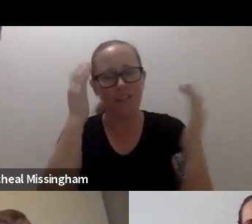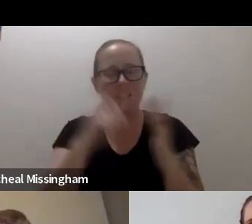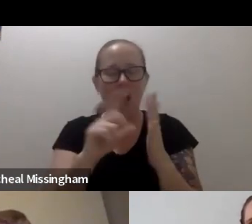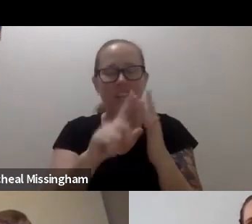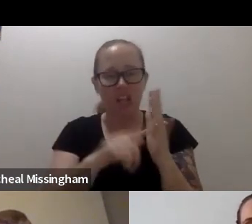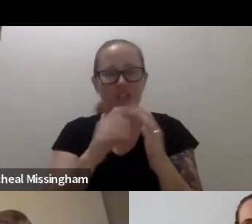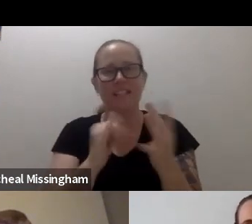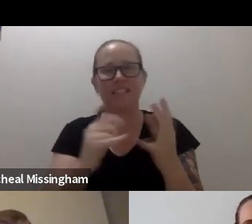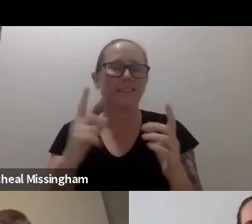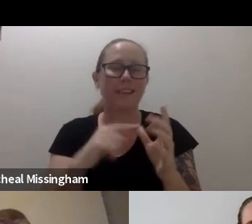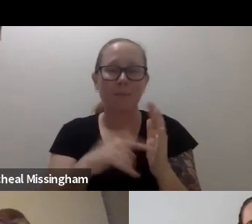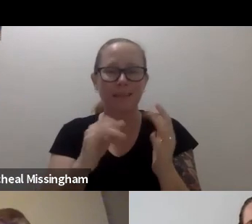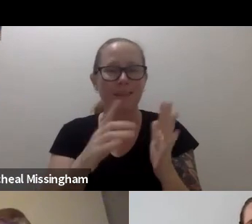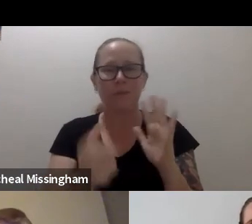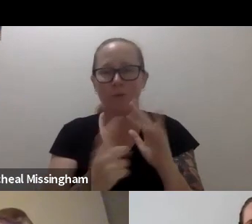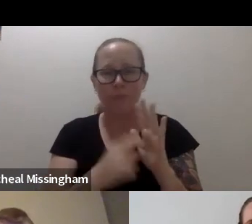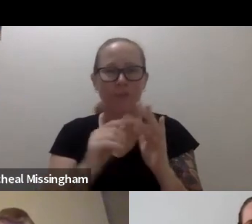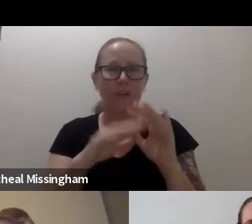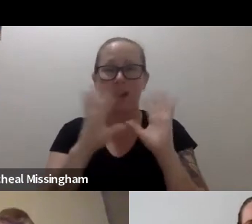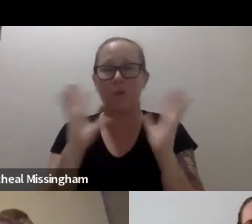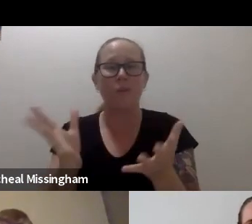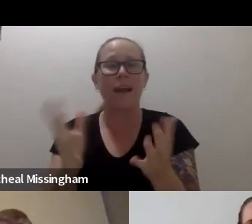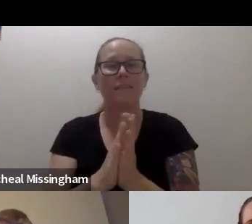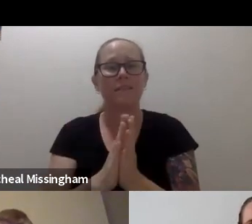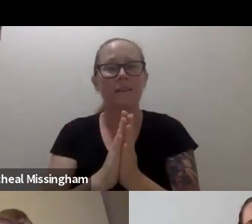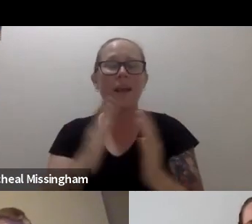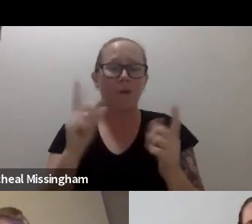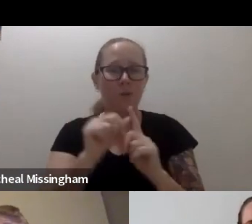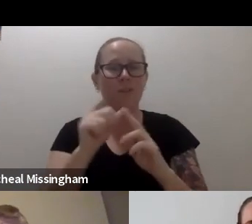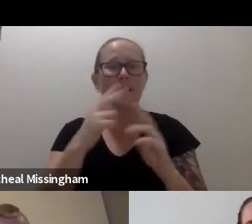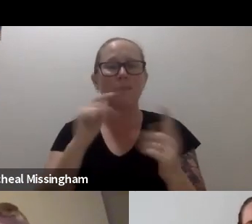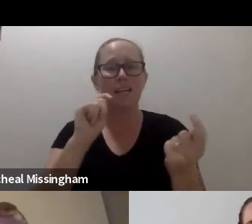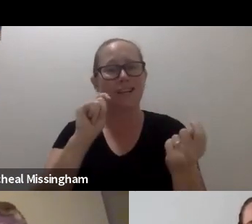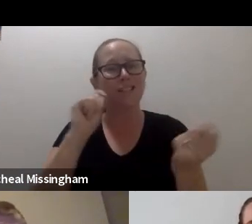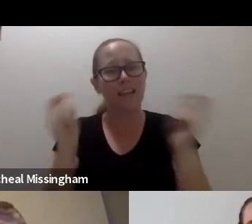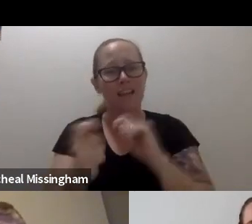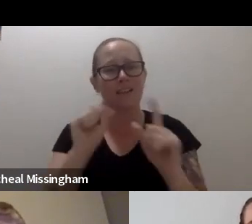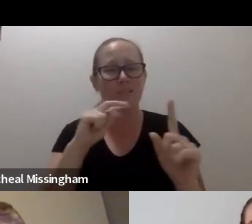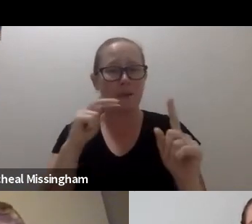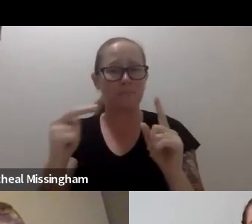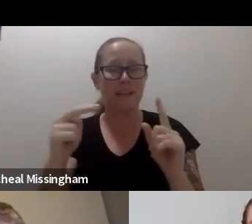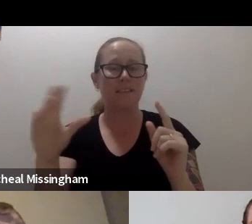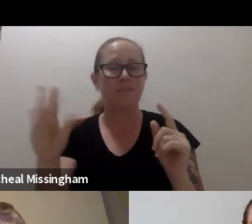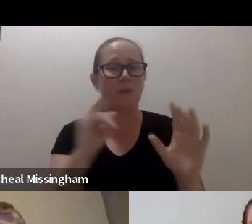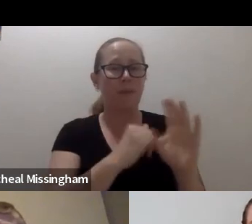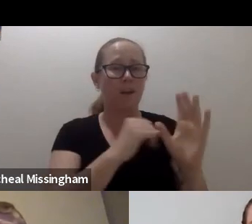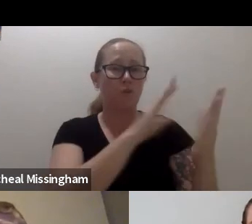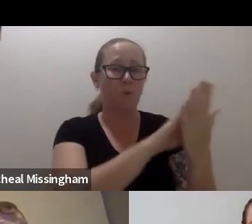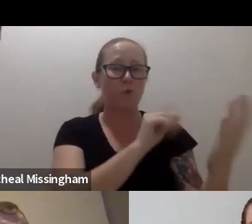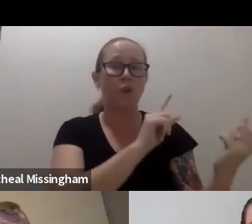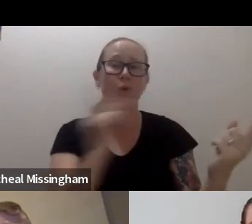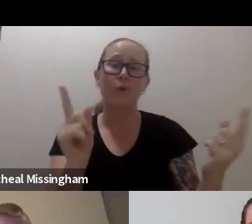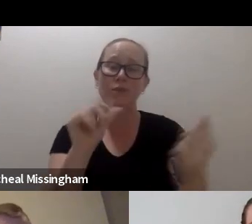the ideology of capitalism, corruption, and all that. And also, please start changing your perspective from a